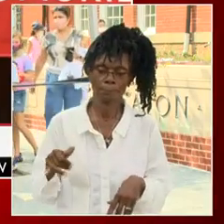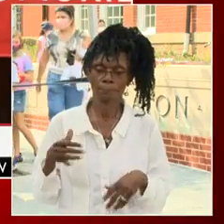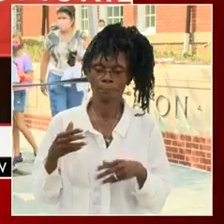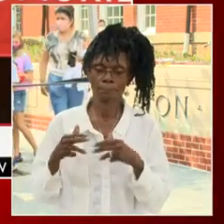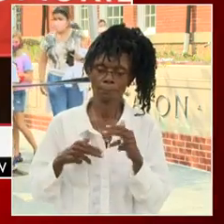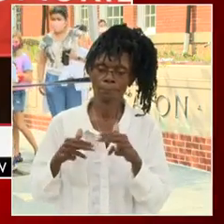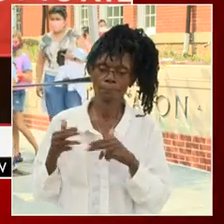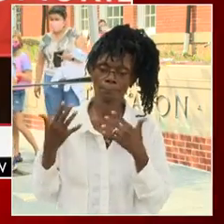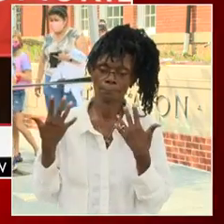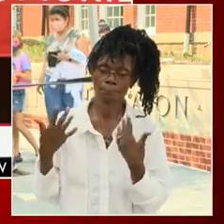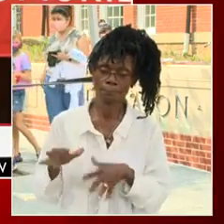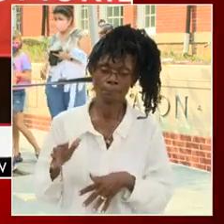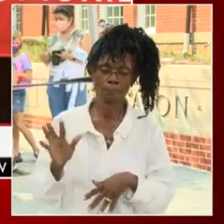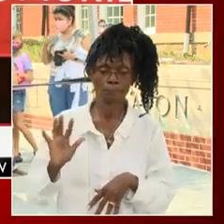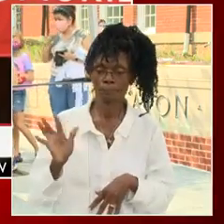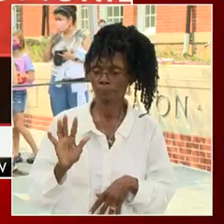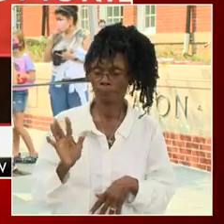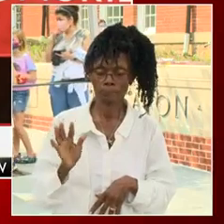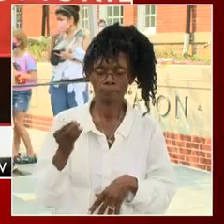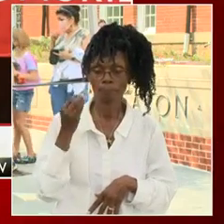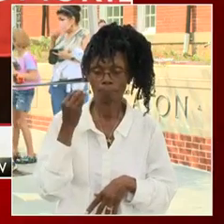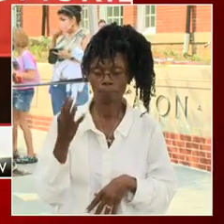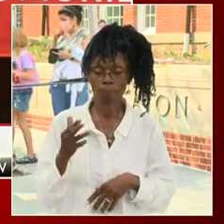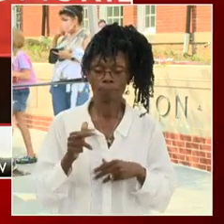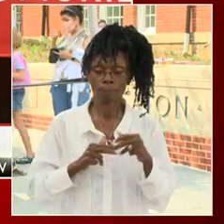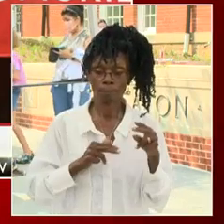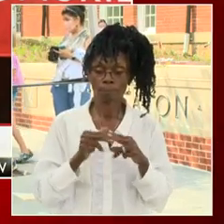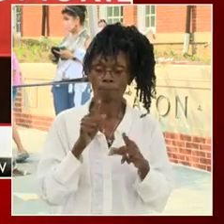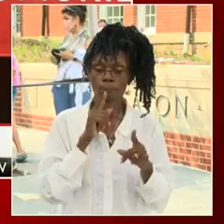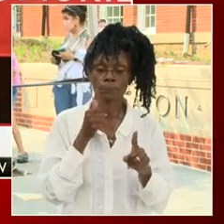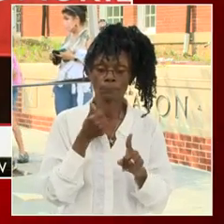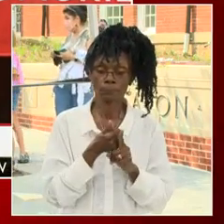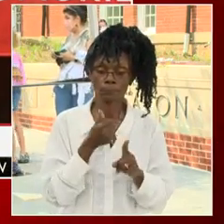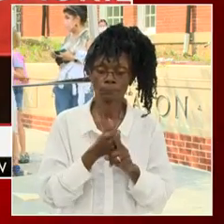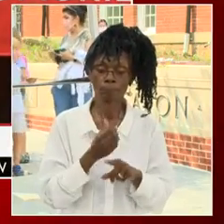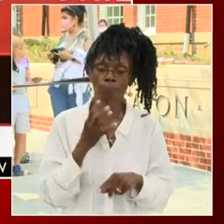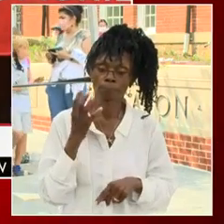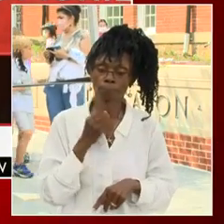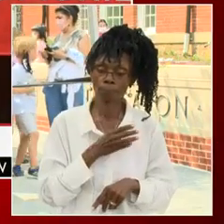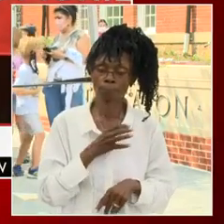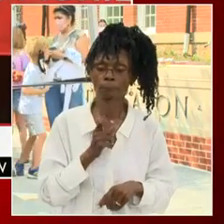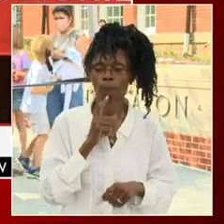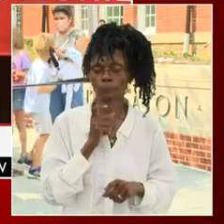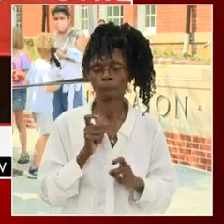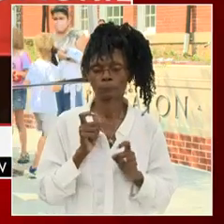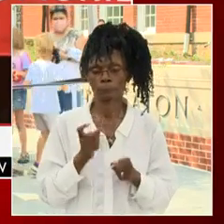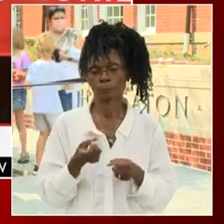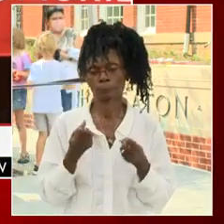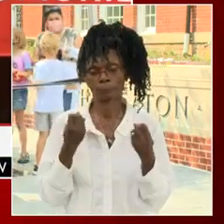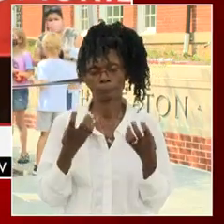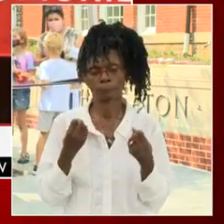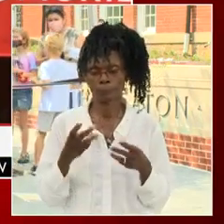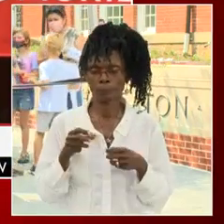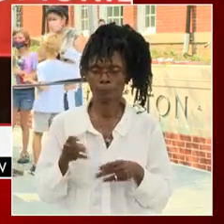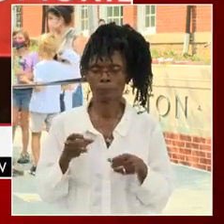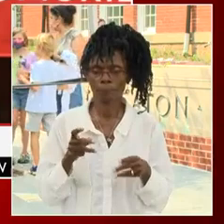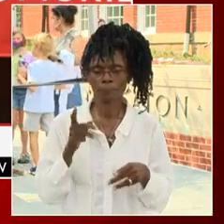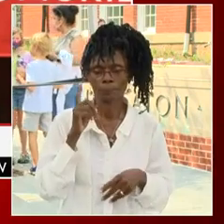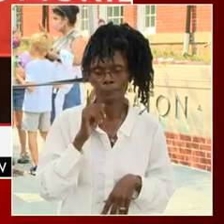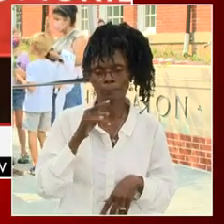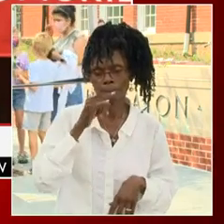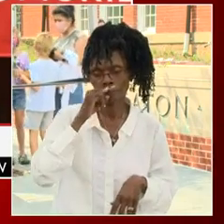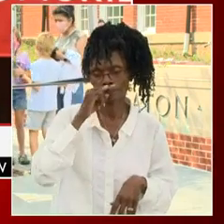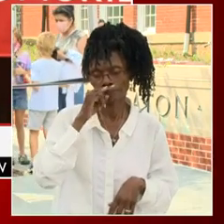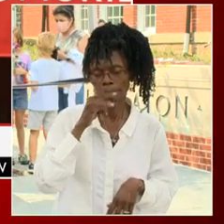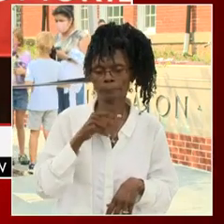building. It offers many more opportunities for our children. But there's something else about a modernized new